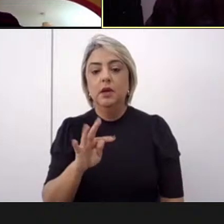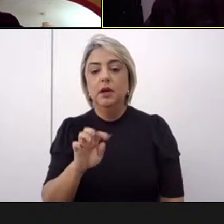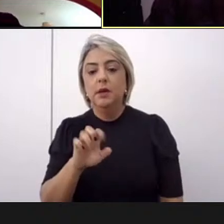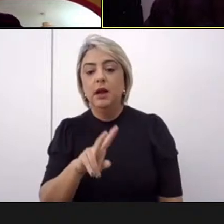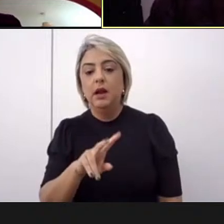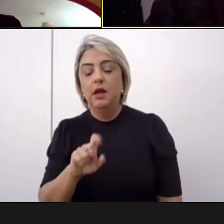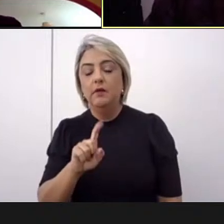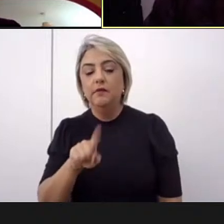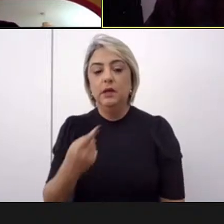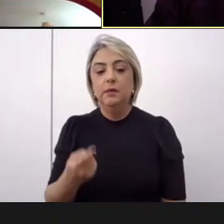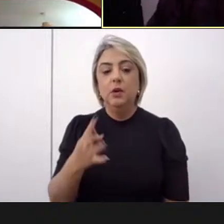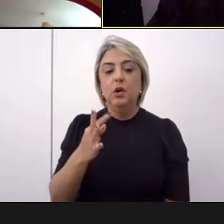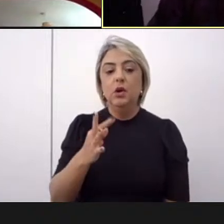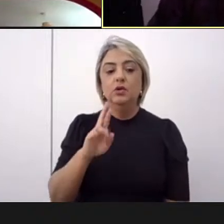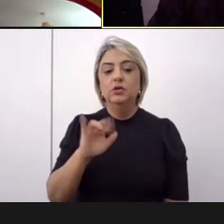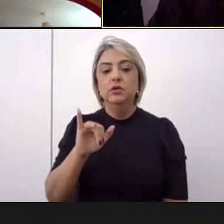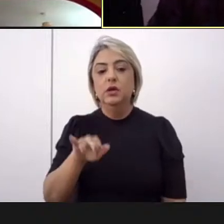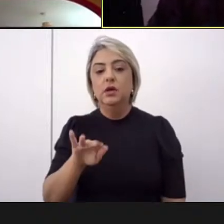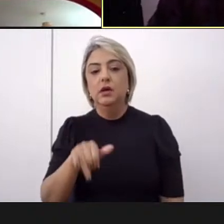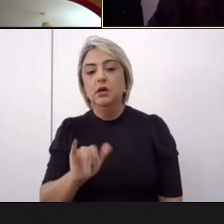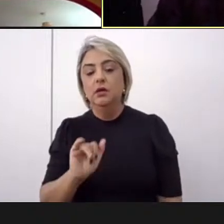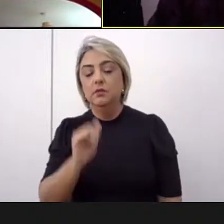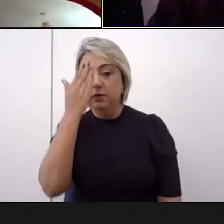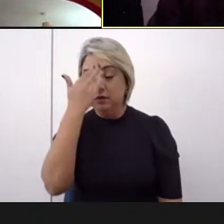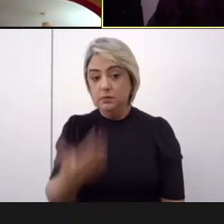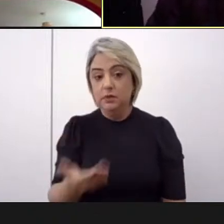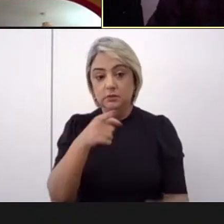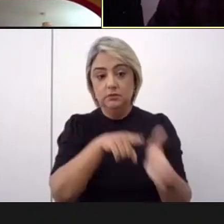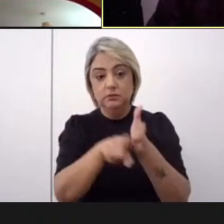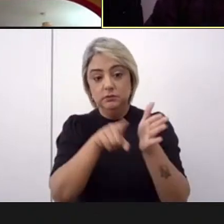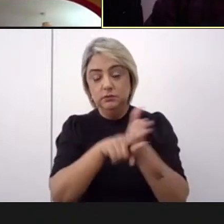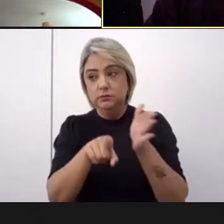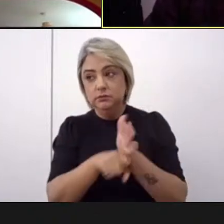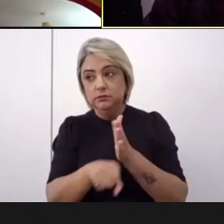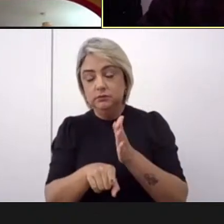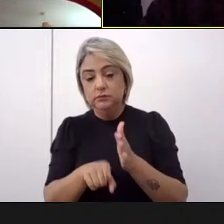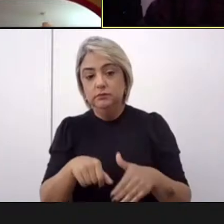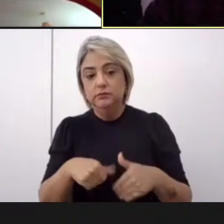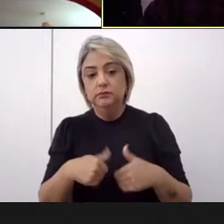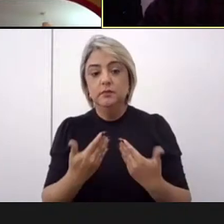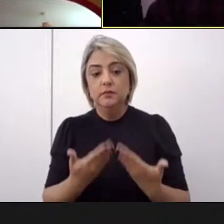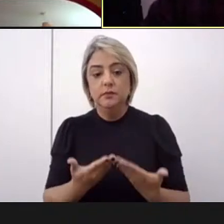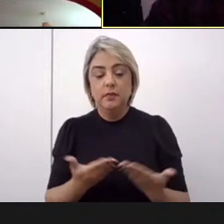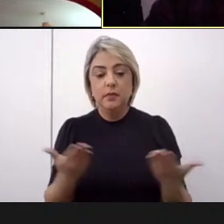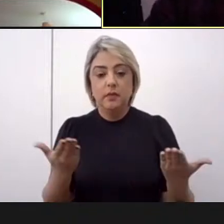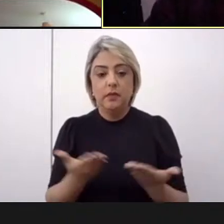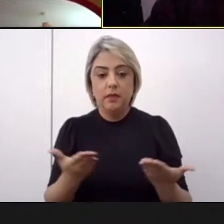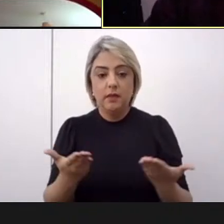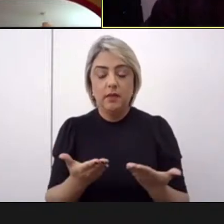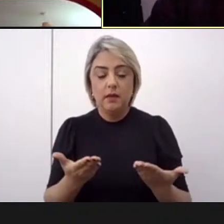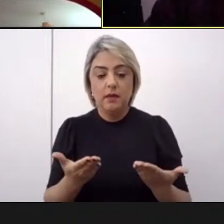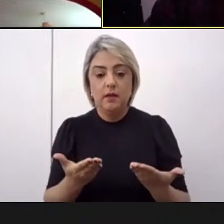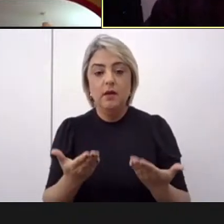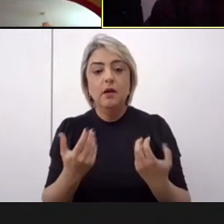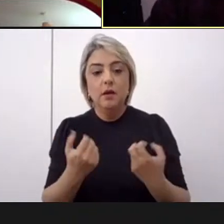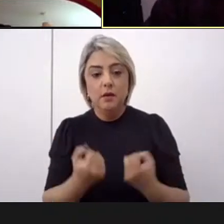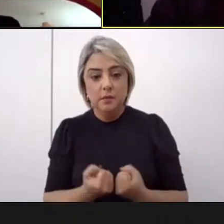thank you, the audience, for the questions. Ève, now the floor is yours.